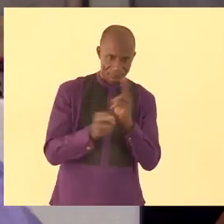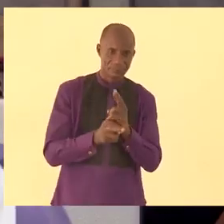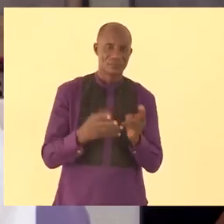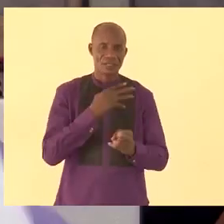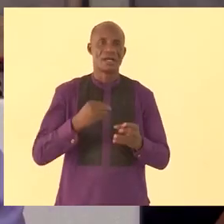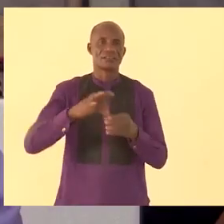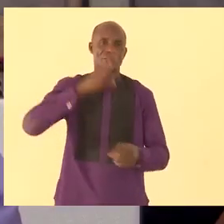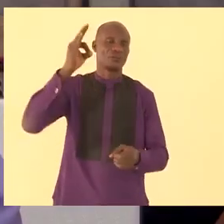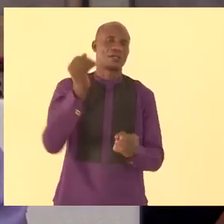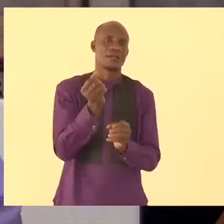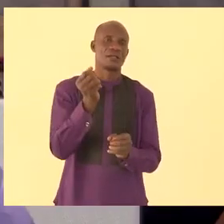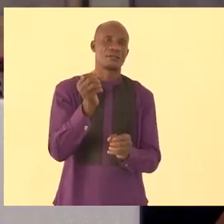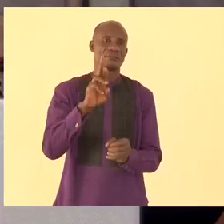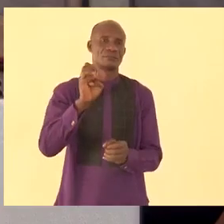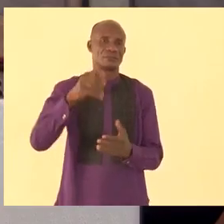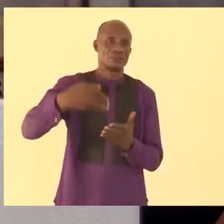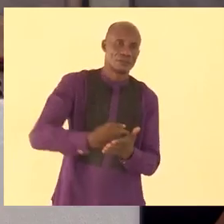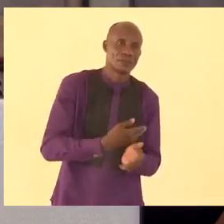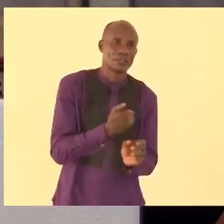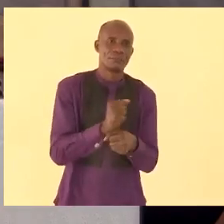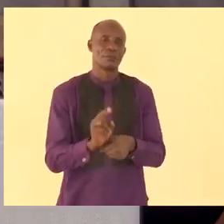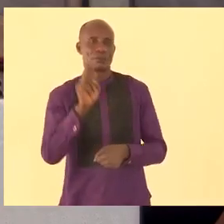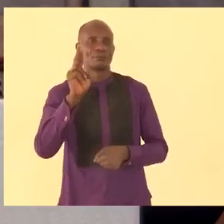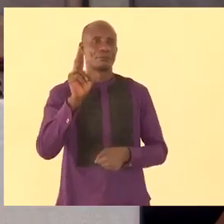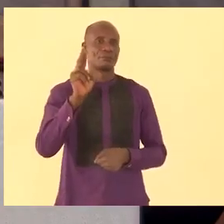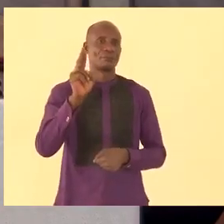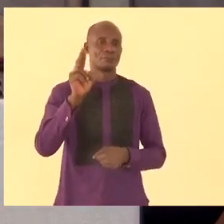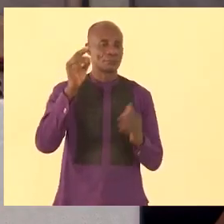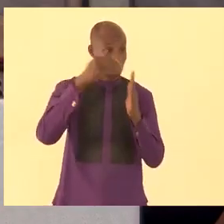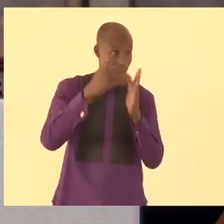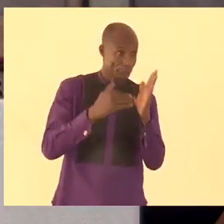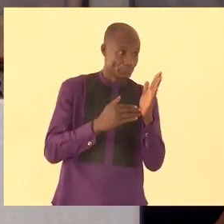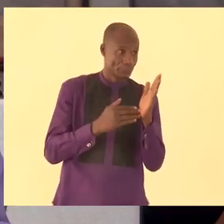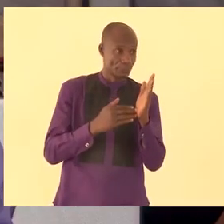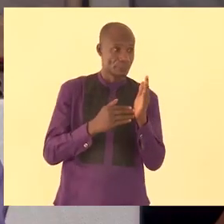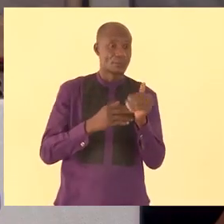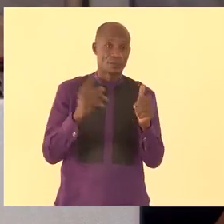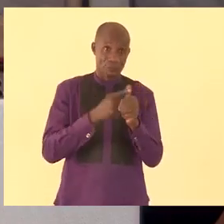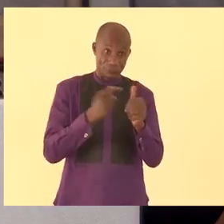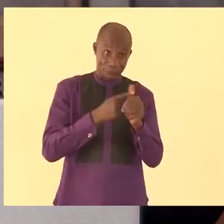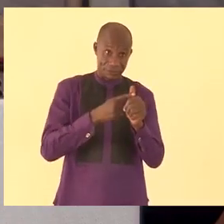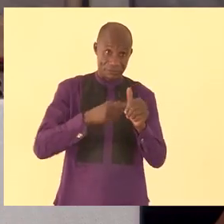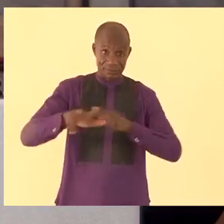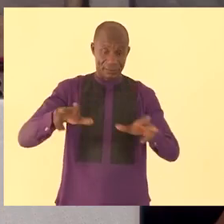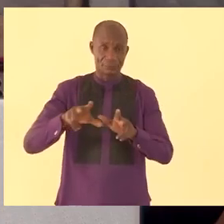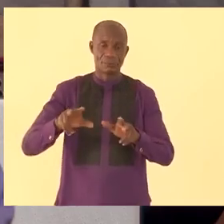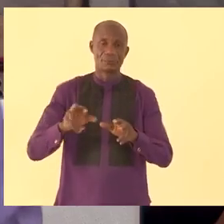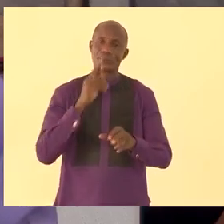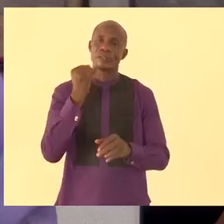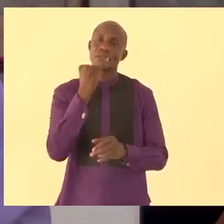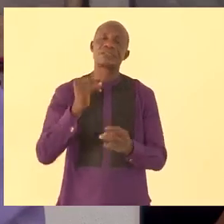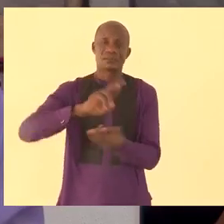Repentance and spiritual renewal that encompasses, then list the others. Yes. Because the very first step is repentance.